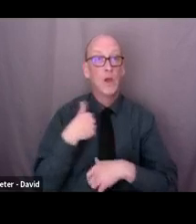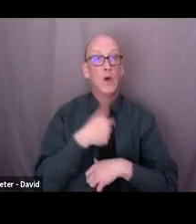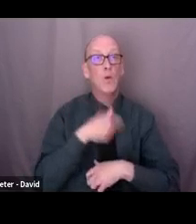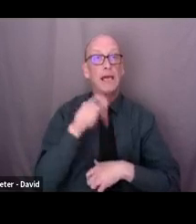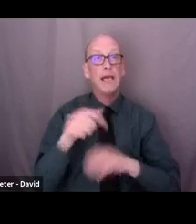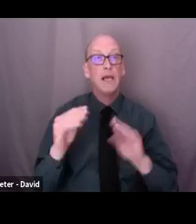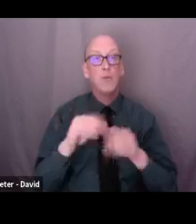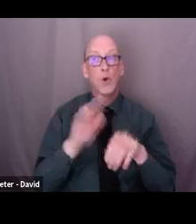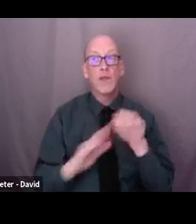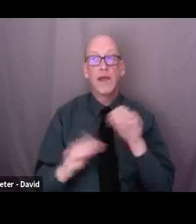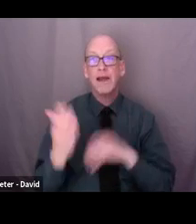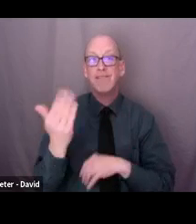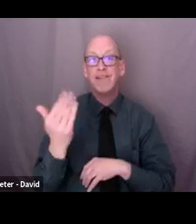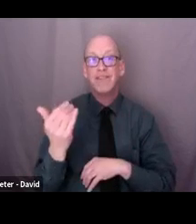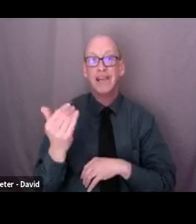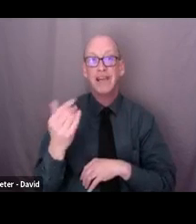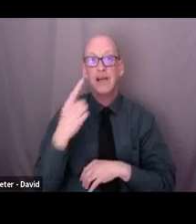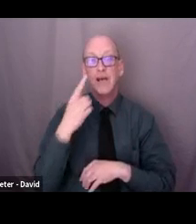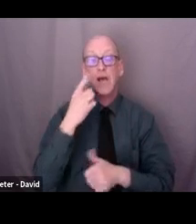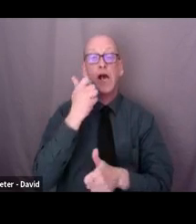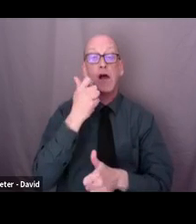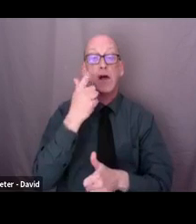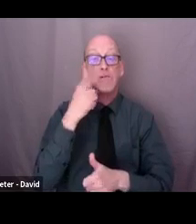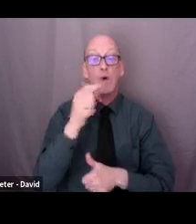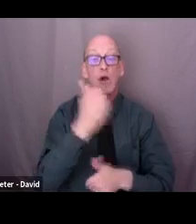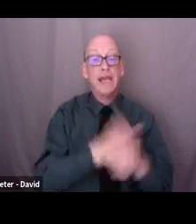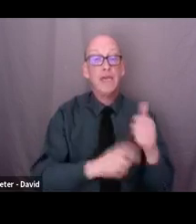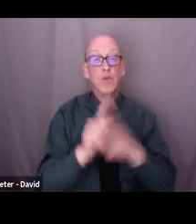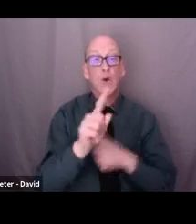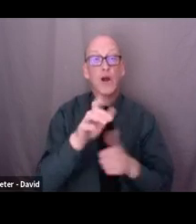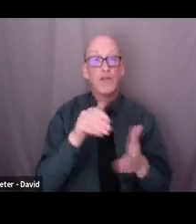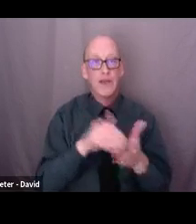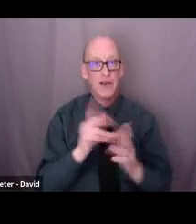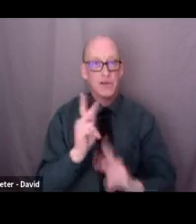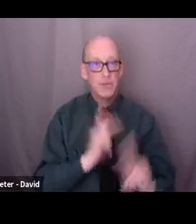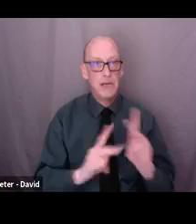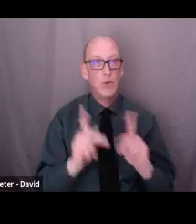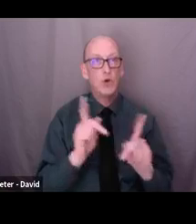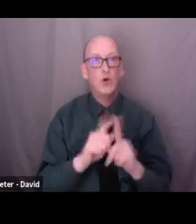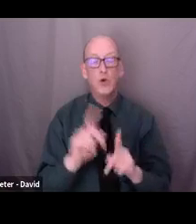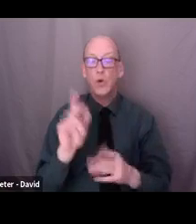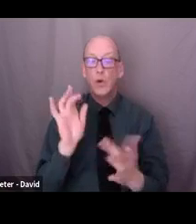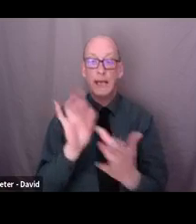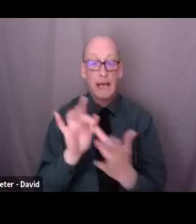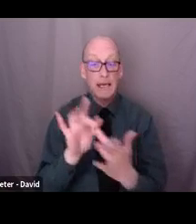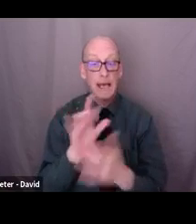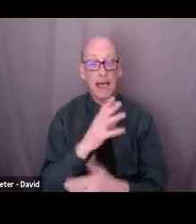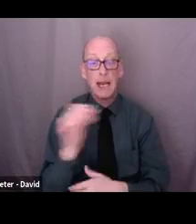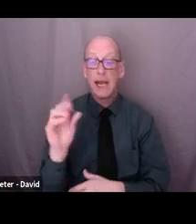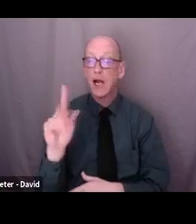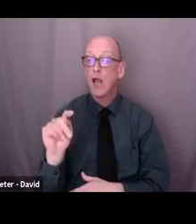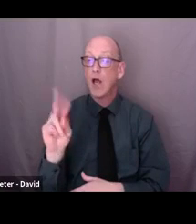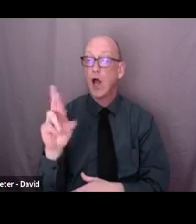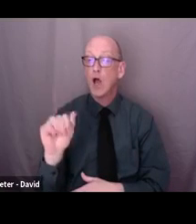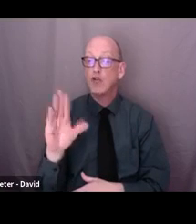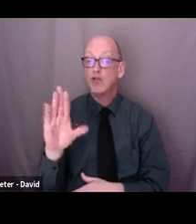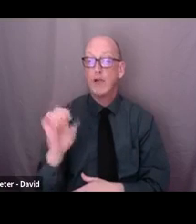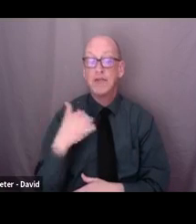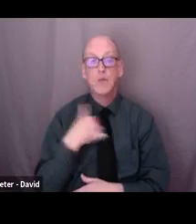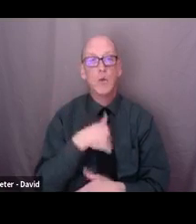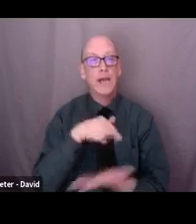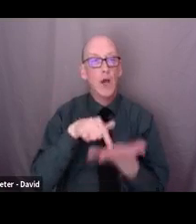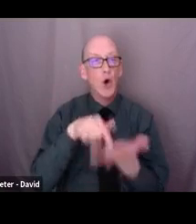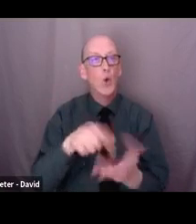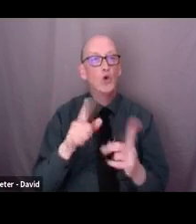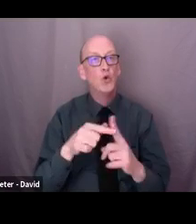15 per 100,000 individuals to be able to trace and to contact. I just think that we owe it to our community to